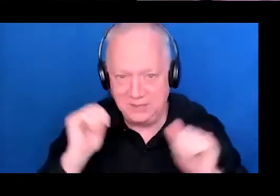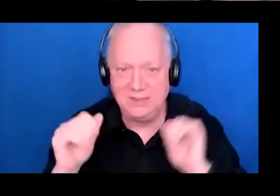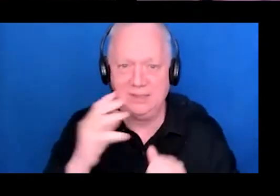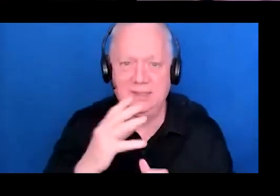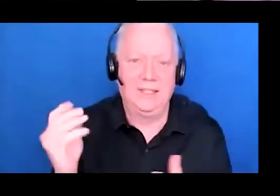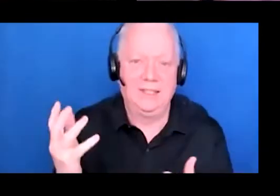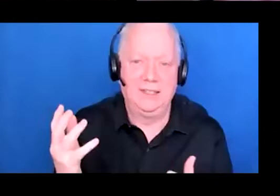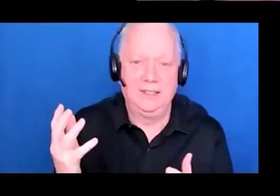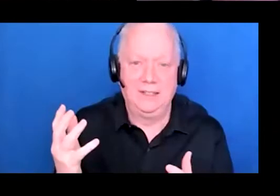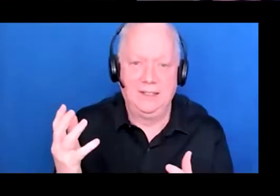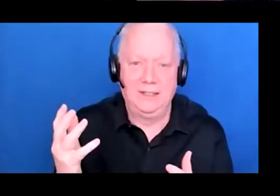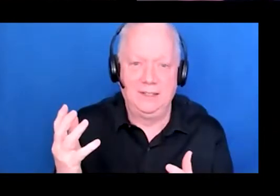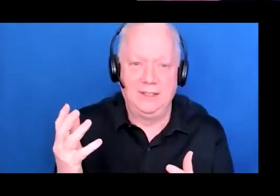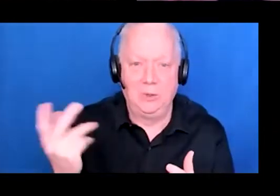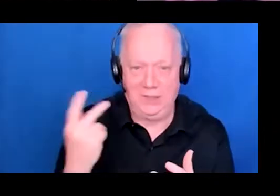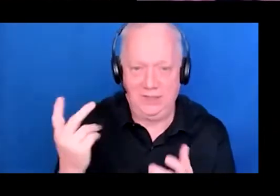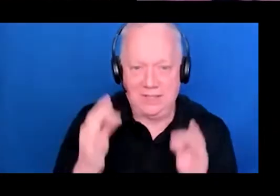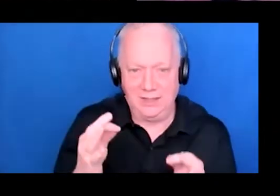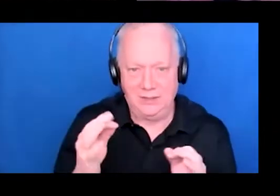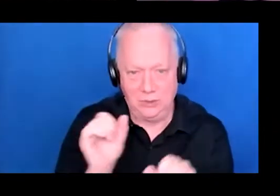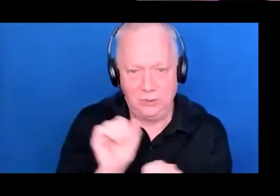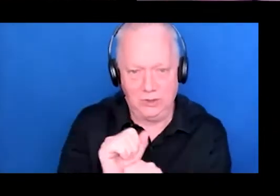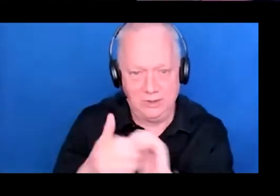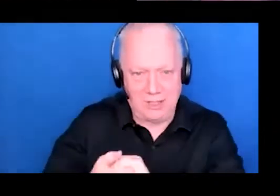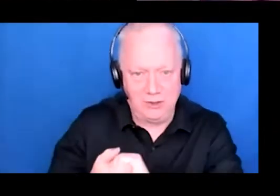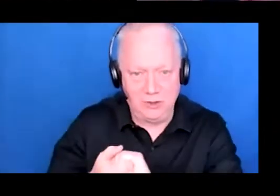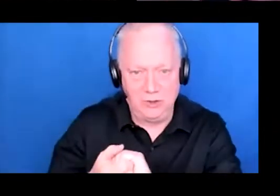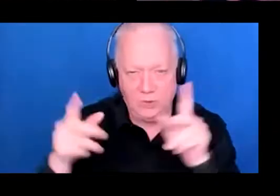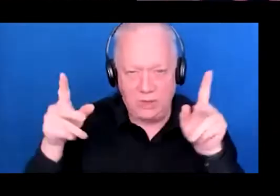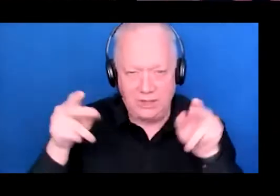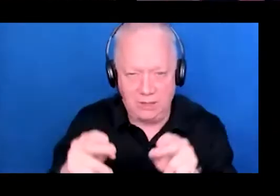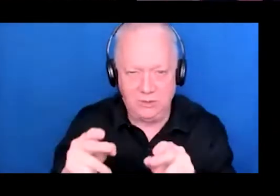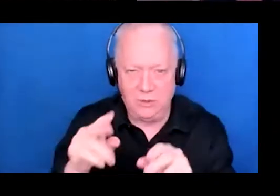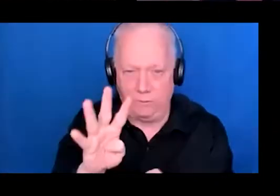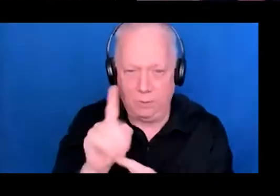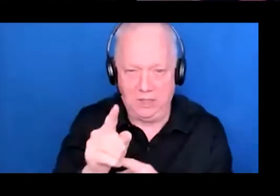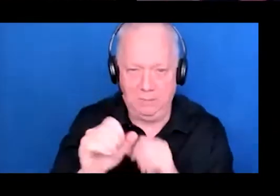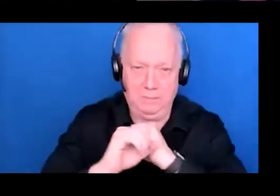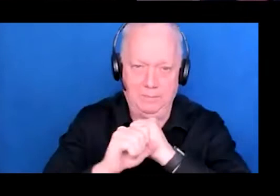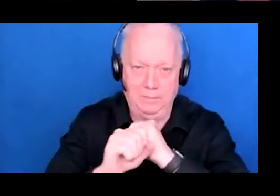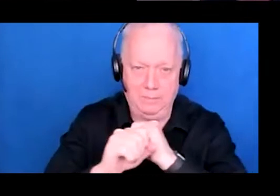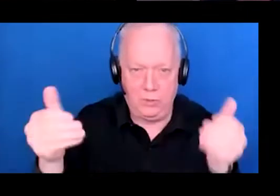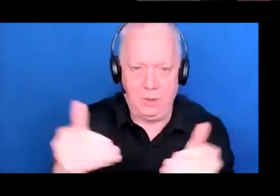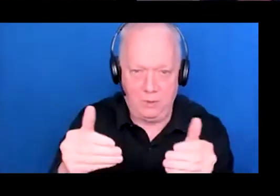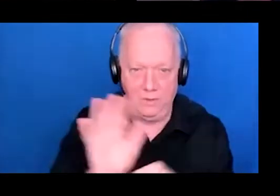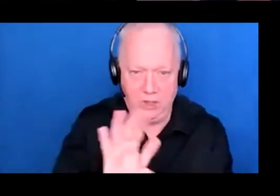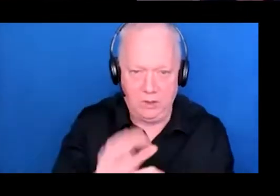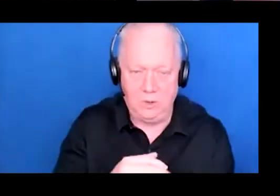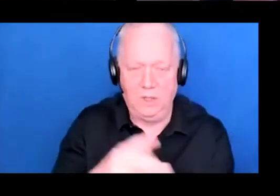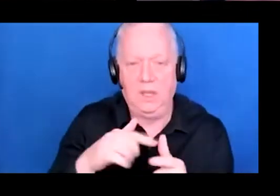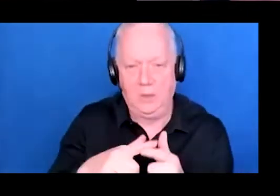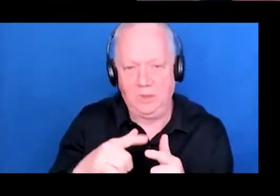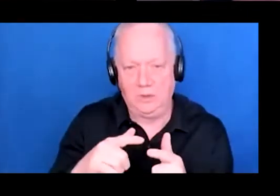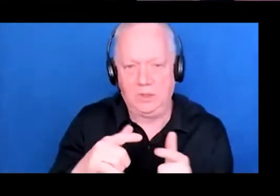and we decided to work together to cut it down to a 4-minute promo. And at that point, we took